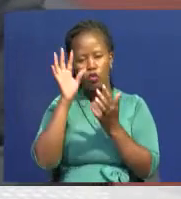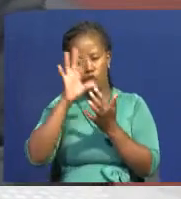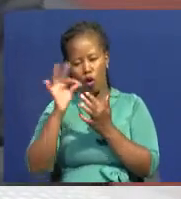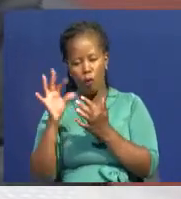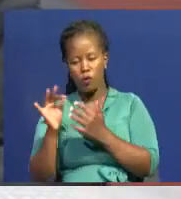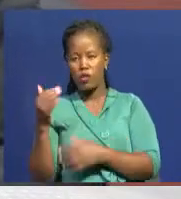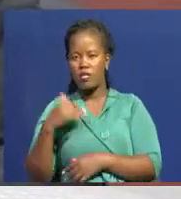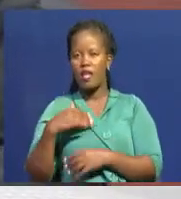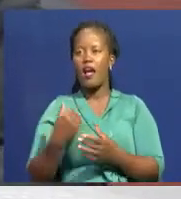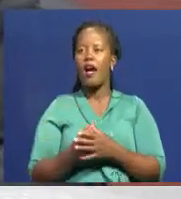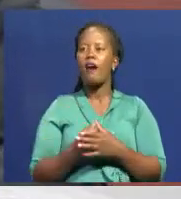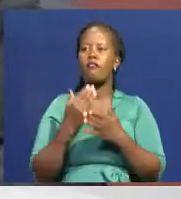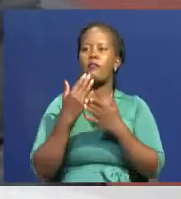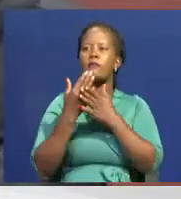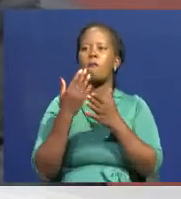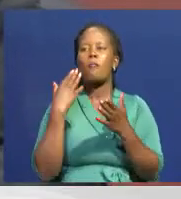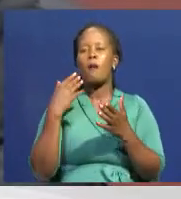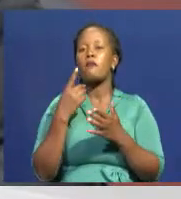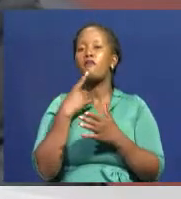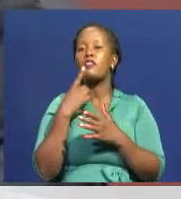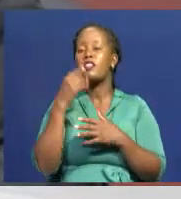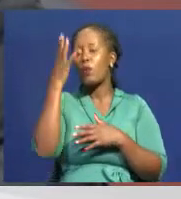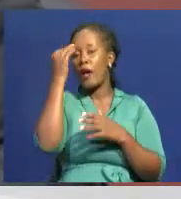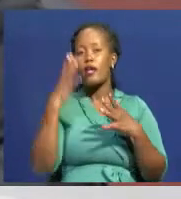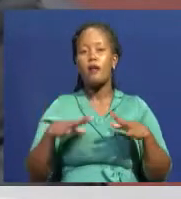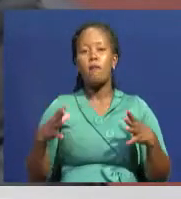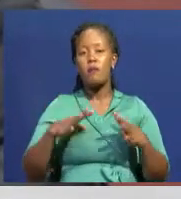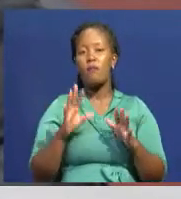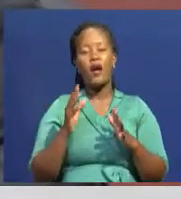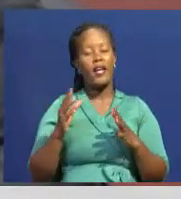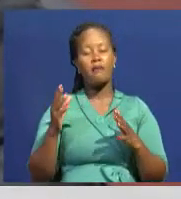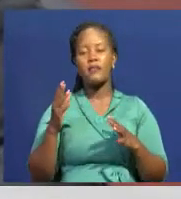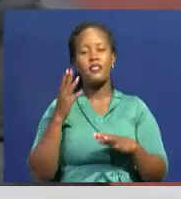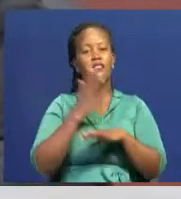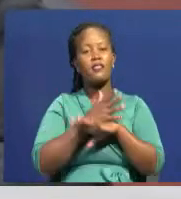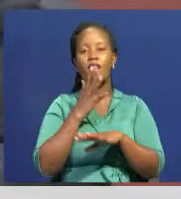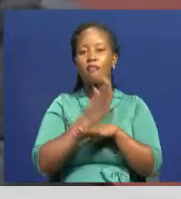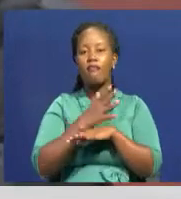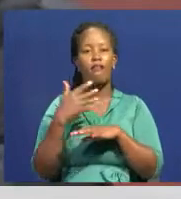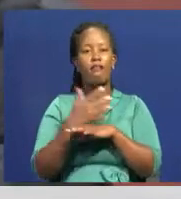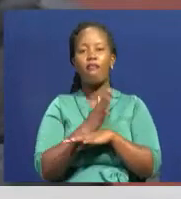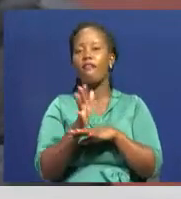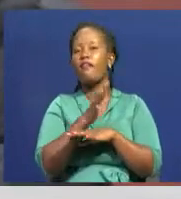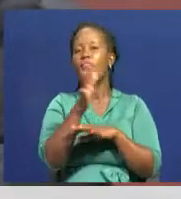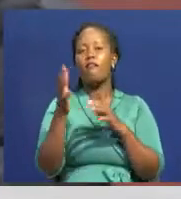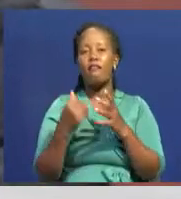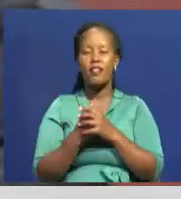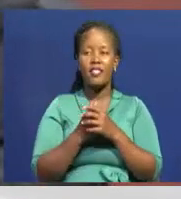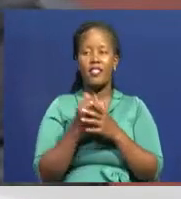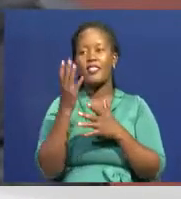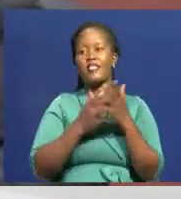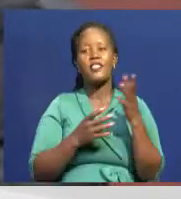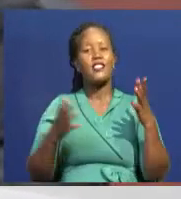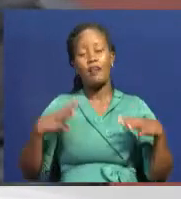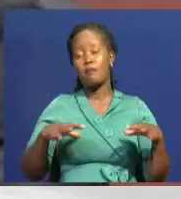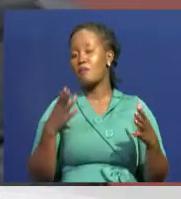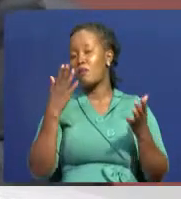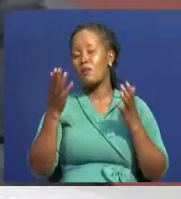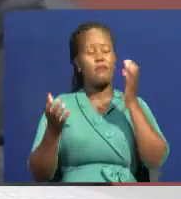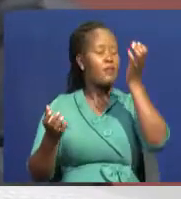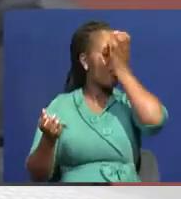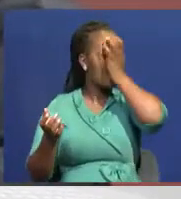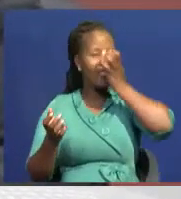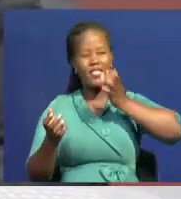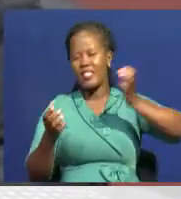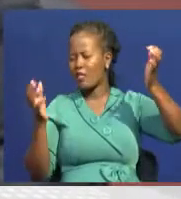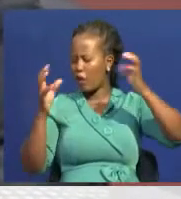Your earlier question, I just want to say, why people being conned? Kenyans have, I don't know, some of it is just due to ignorance. The